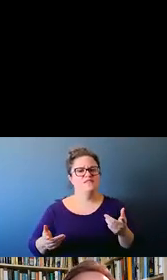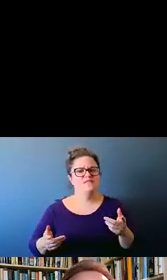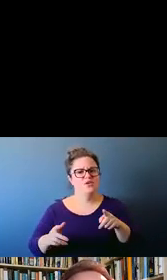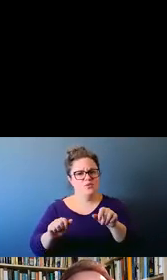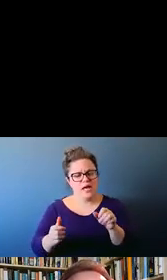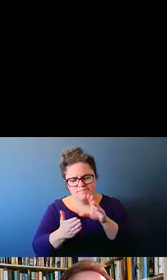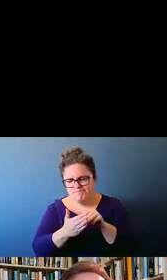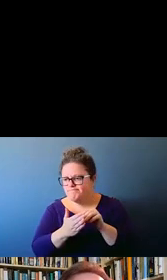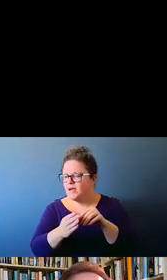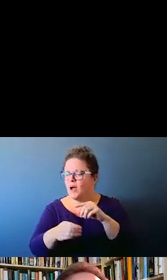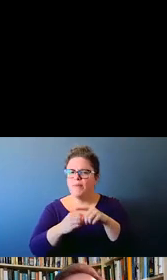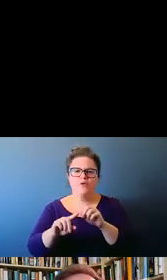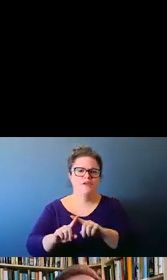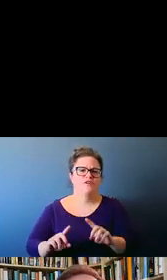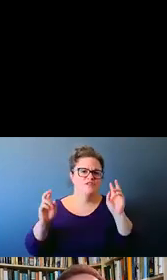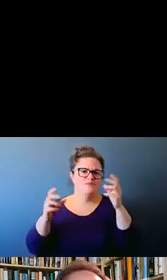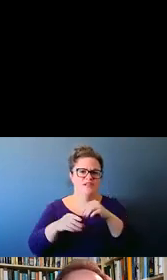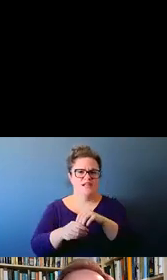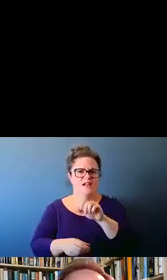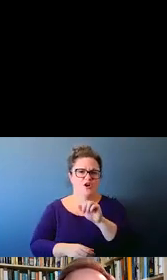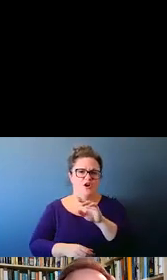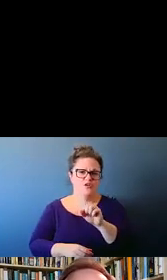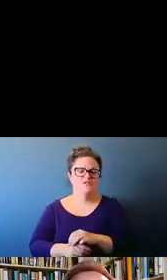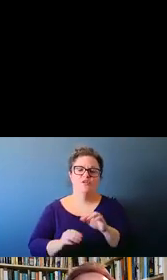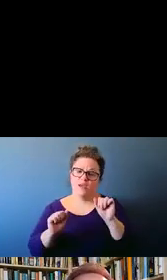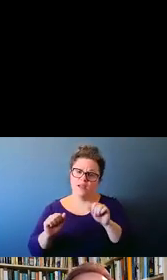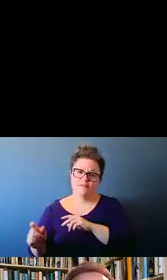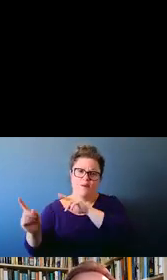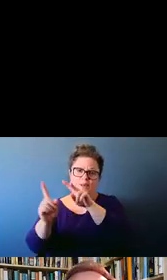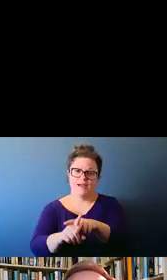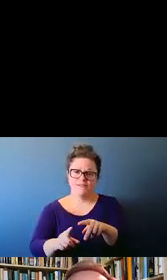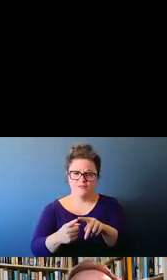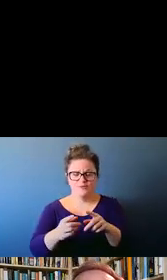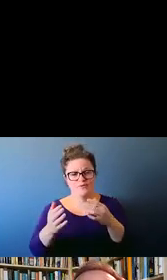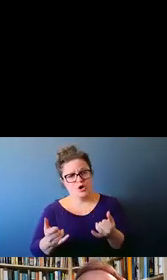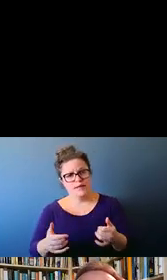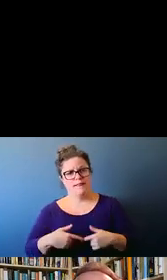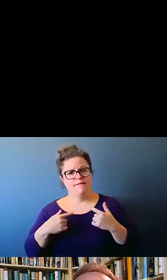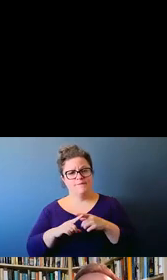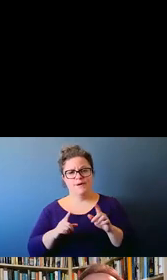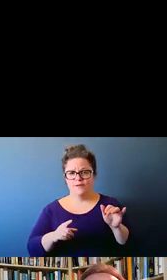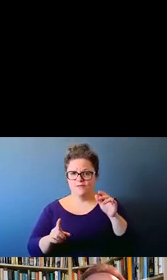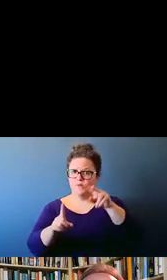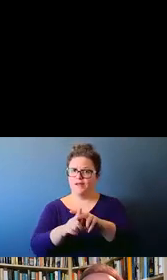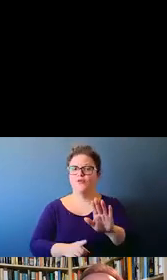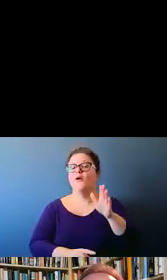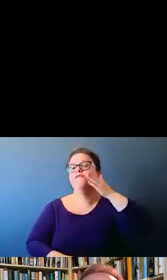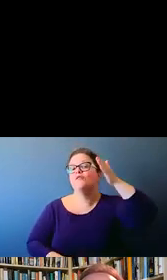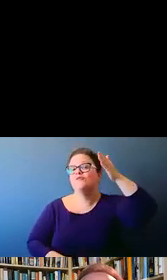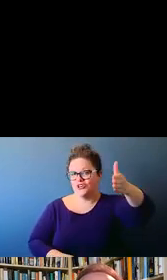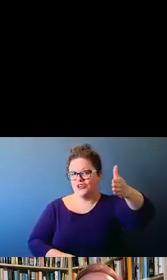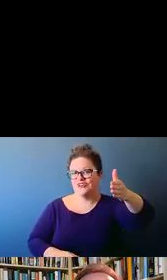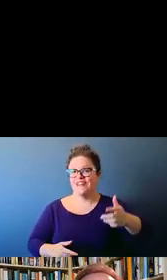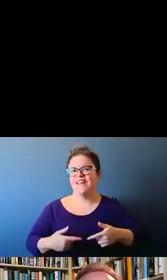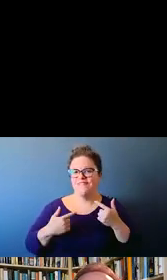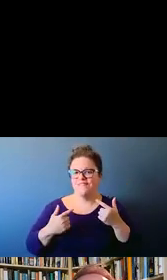to apply that to your current life, but also anticipating your future life post-university. Now, even while we are